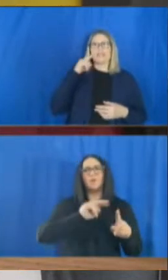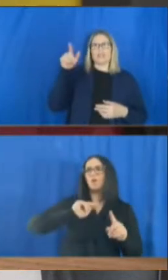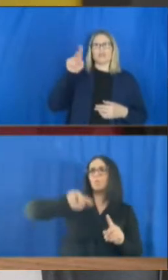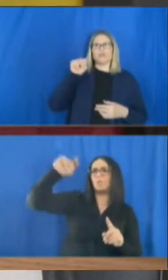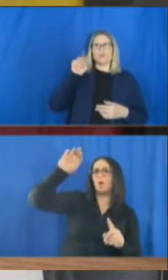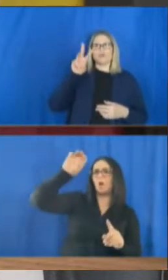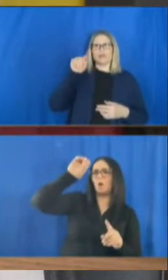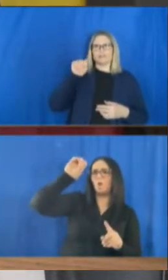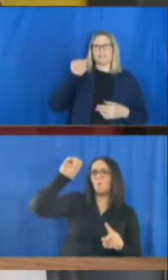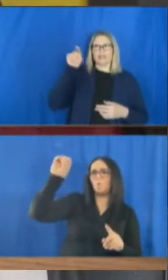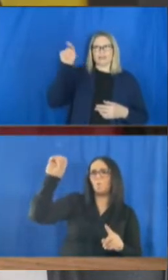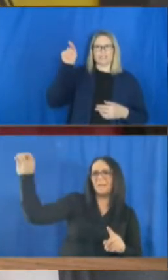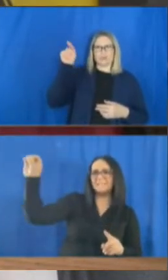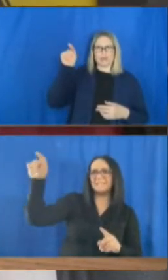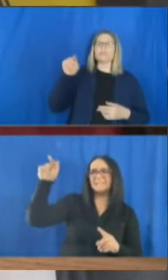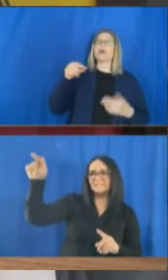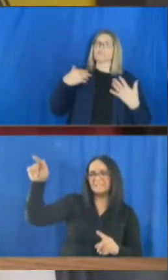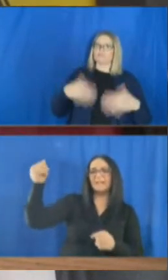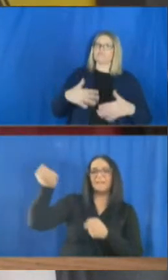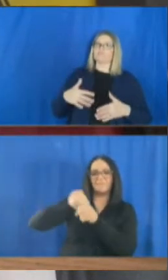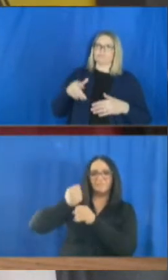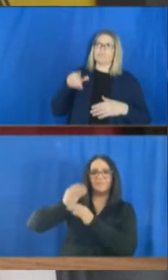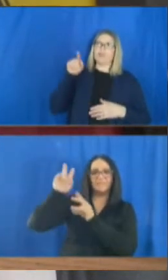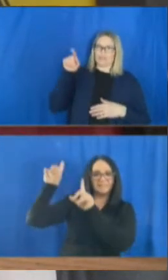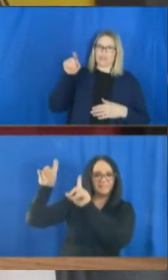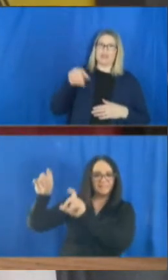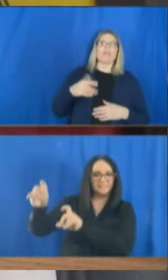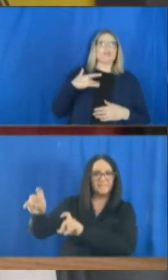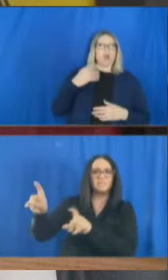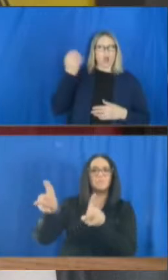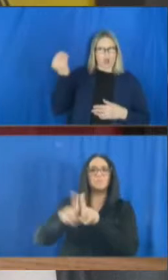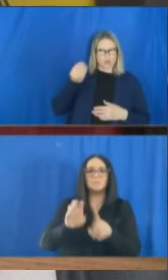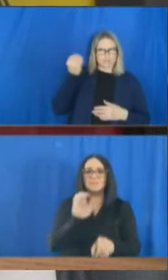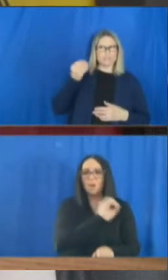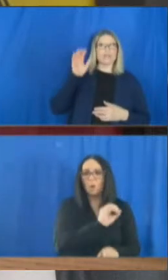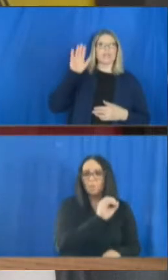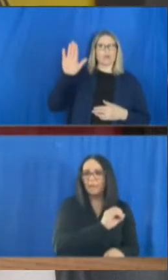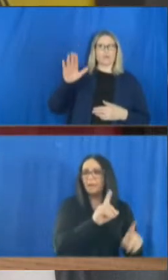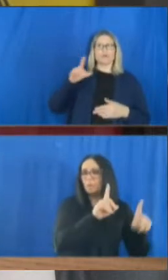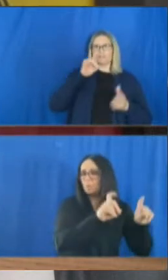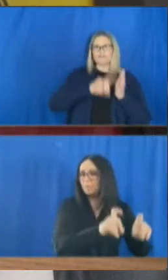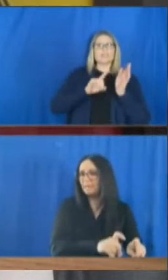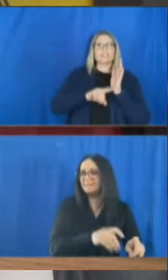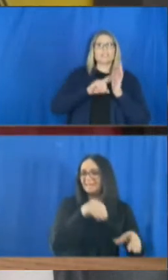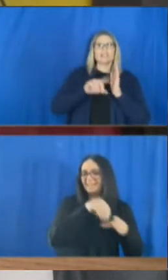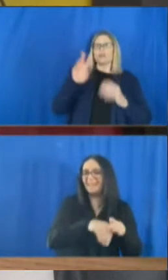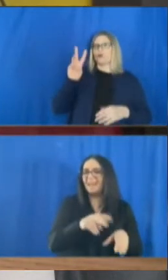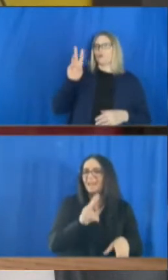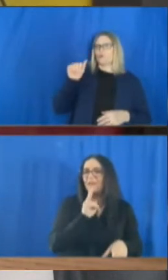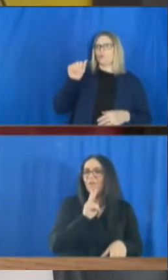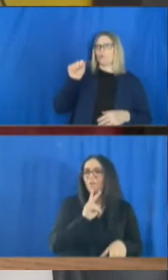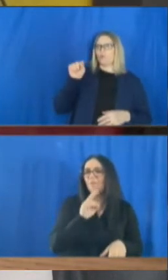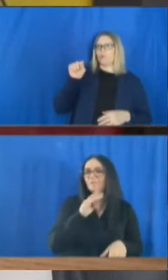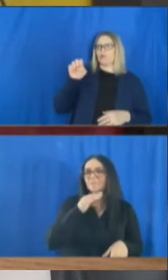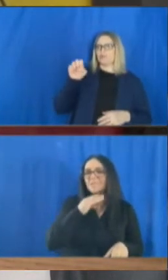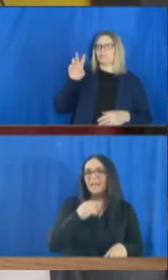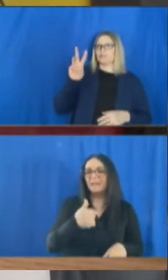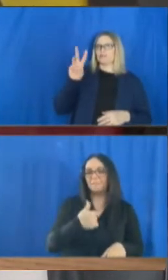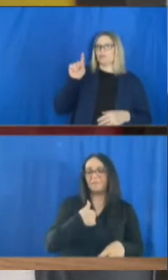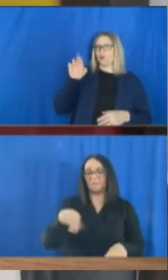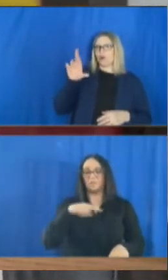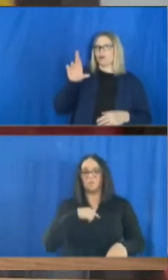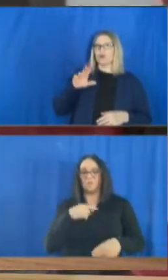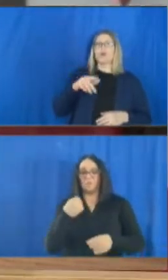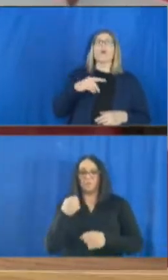to you. Mr. Coach, do you have a follow-up? For Premier Higgs, any comment on the so-called